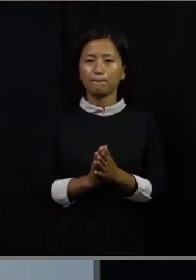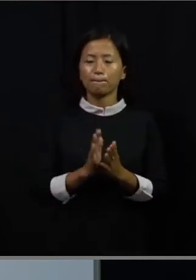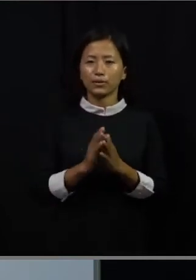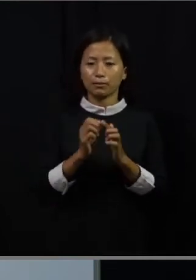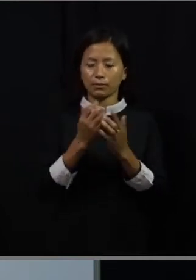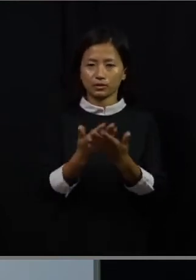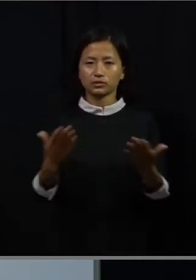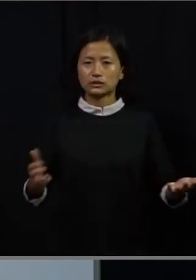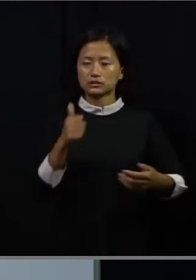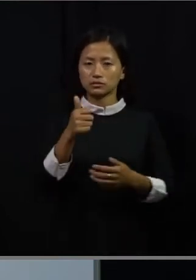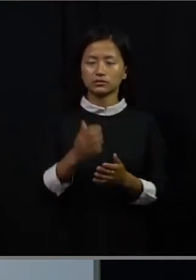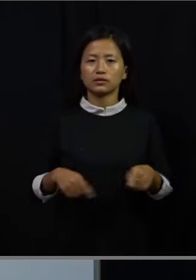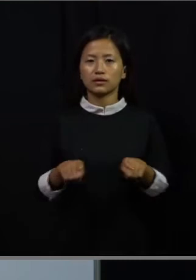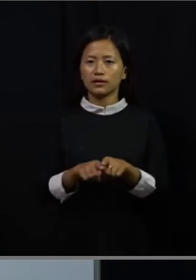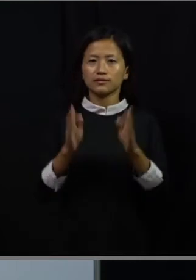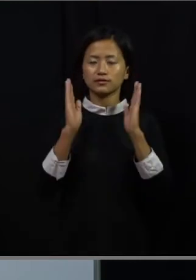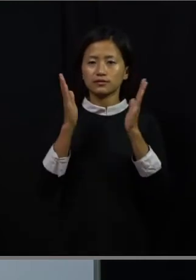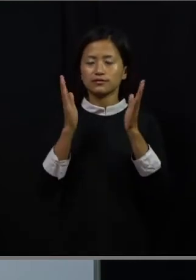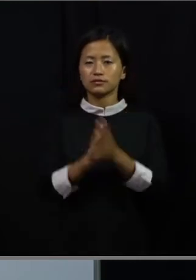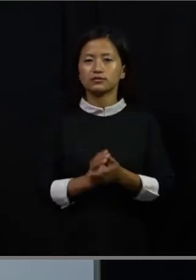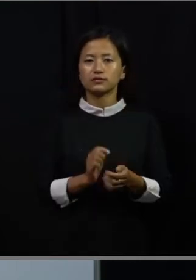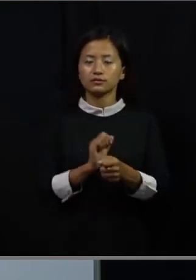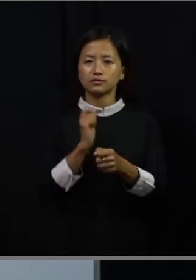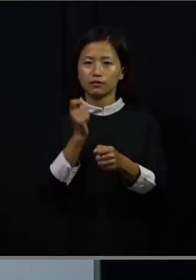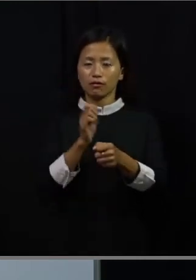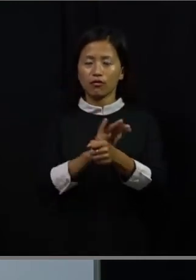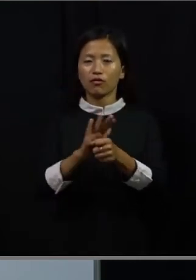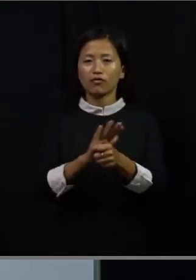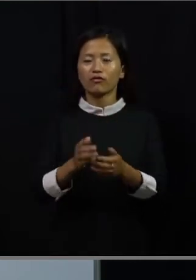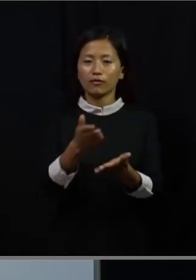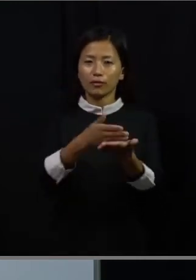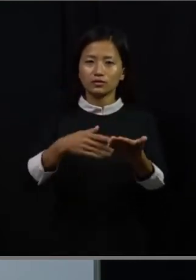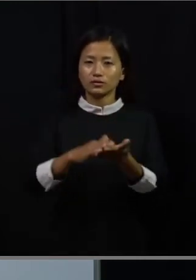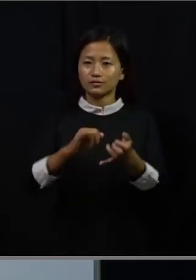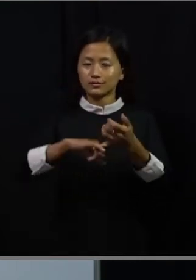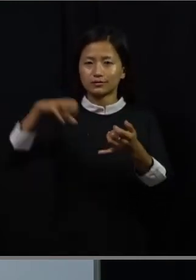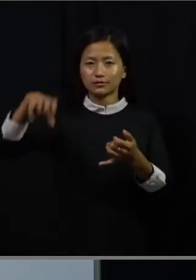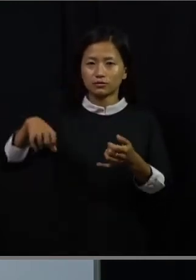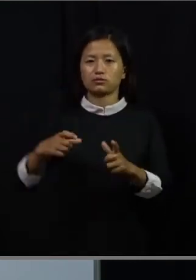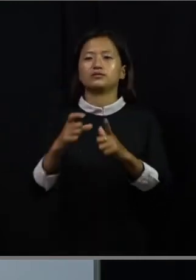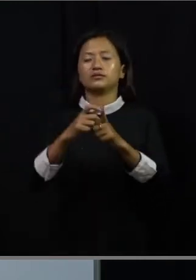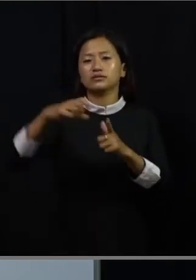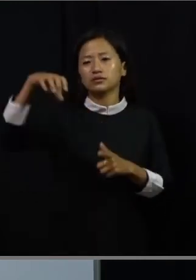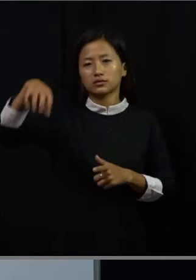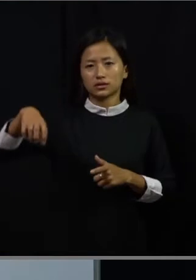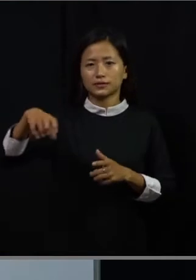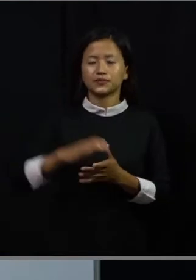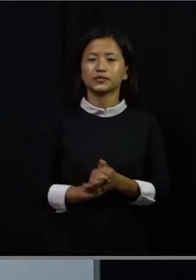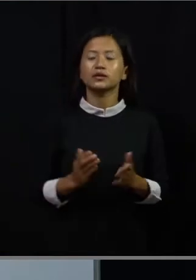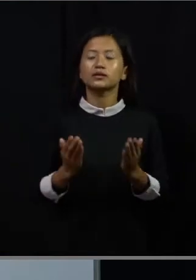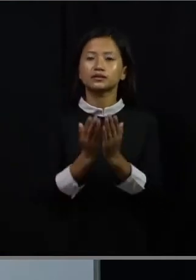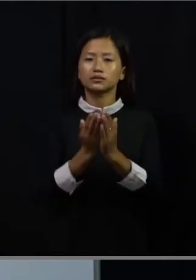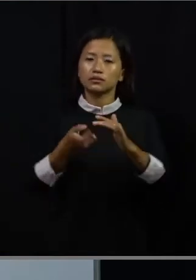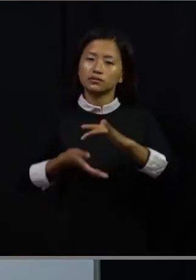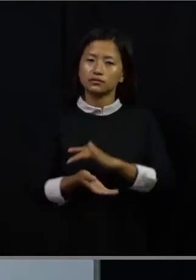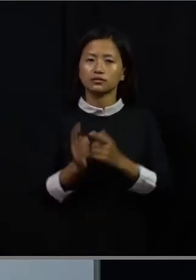the production of goods and services of a country or of a particular state or a district, right? So that is what they